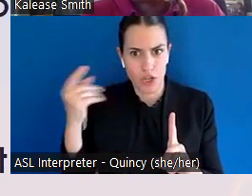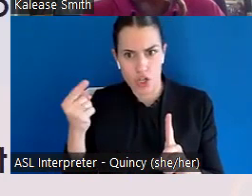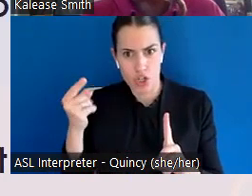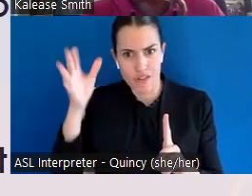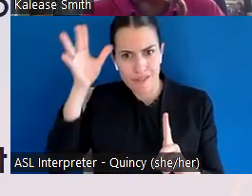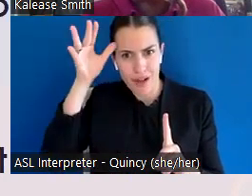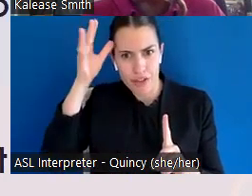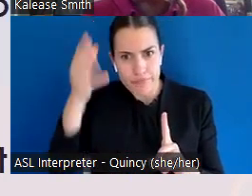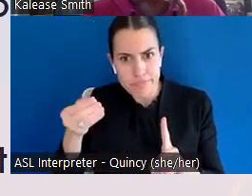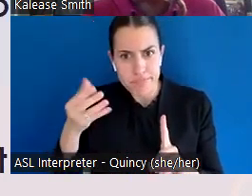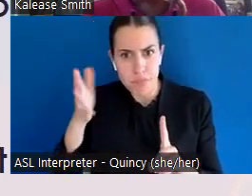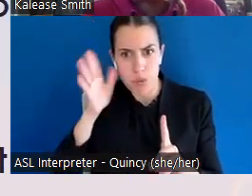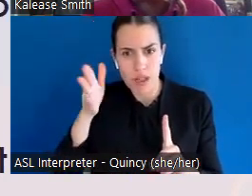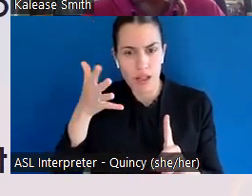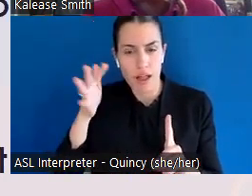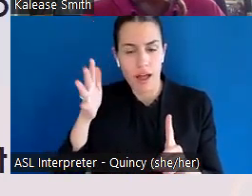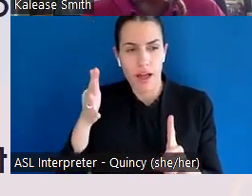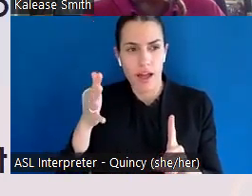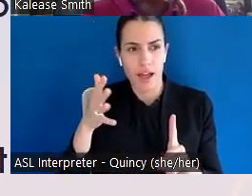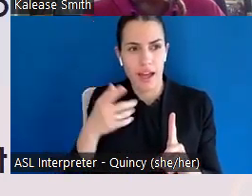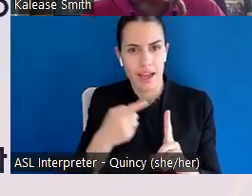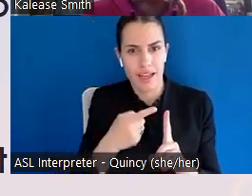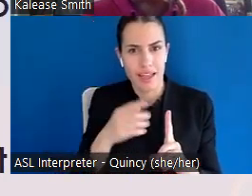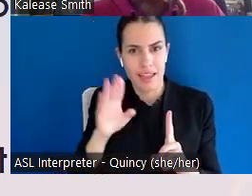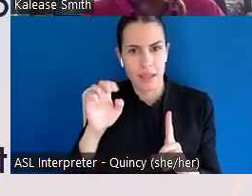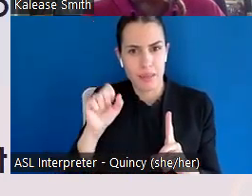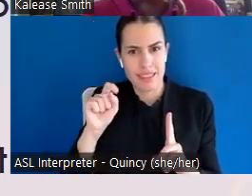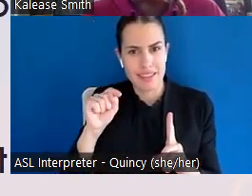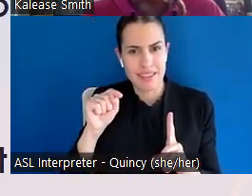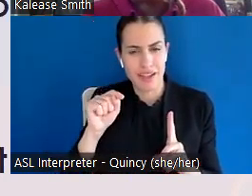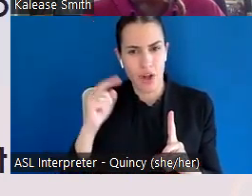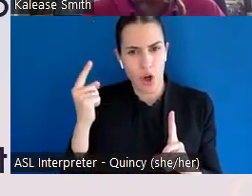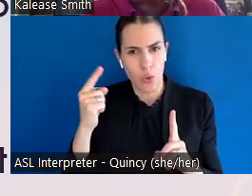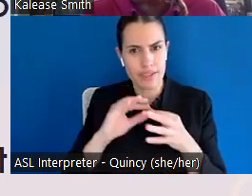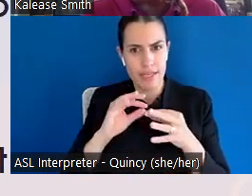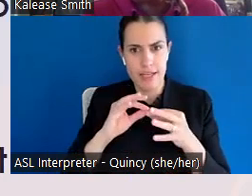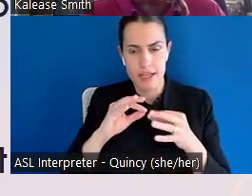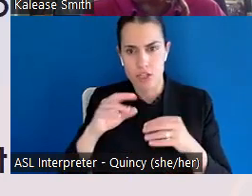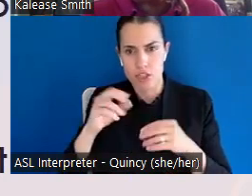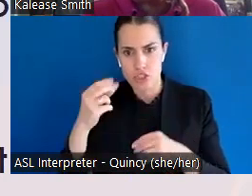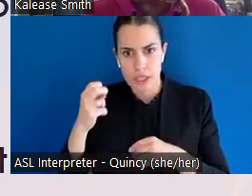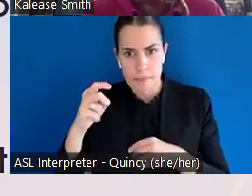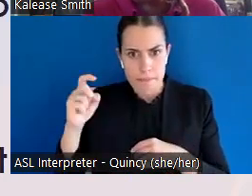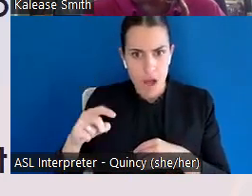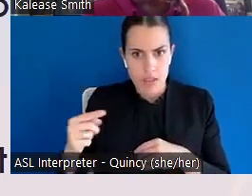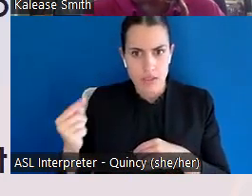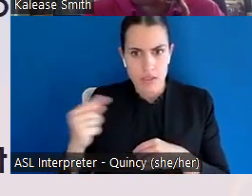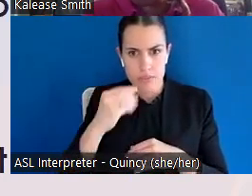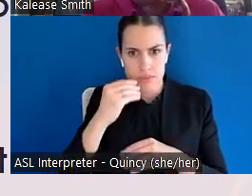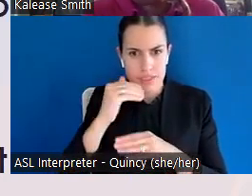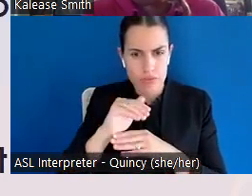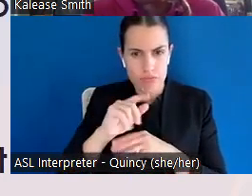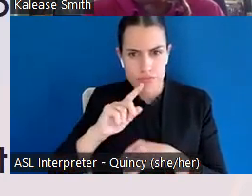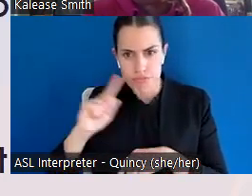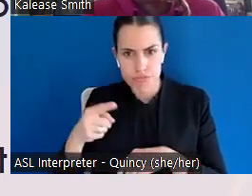father. He's kind of saying that she must come to dinner, or he's going to break